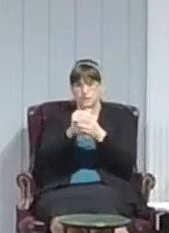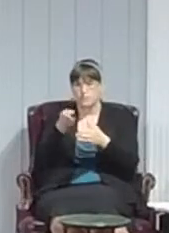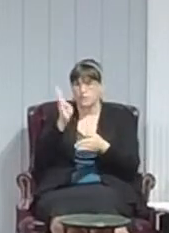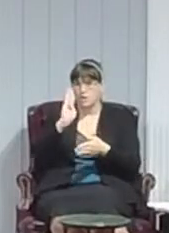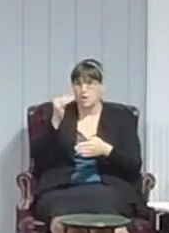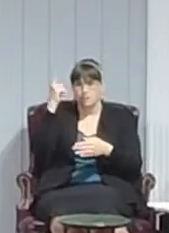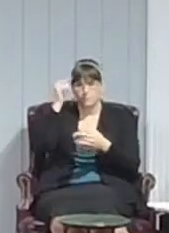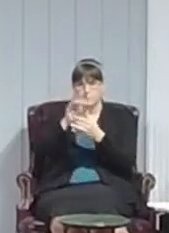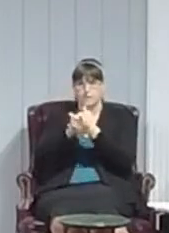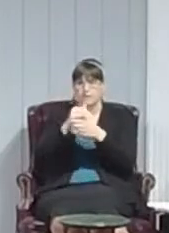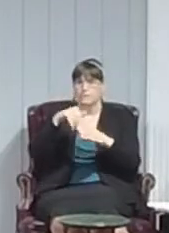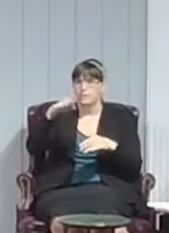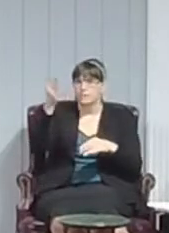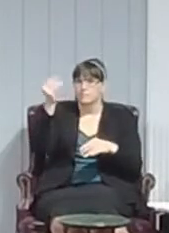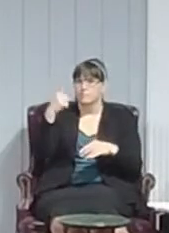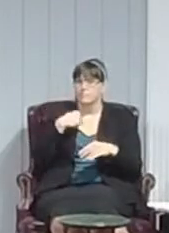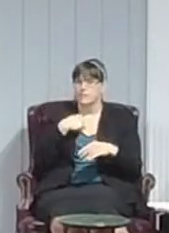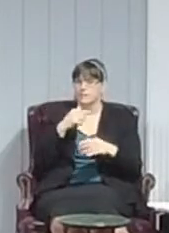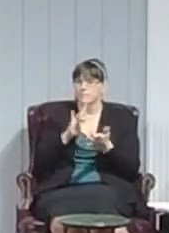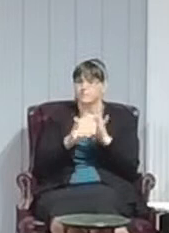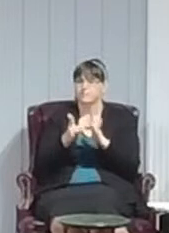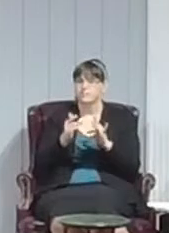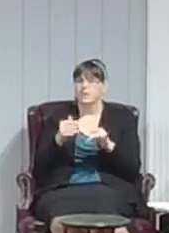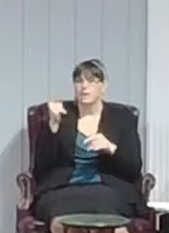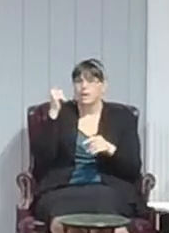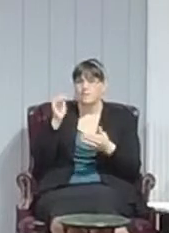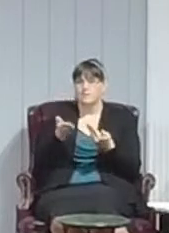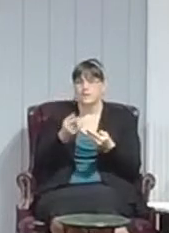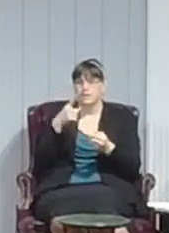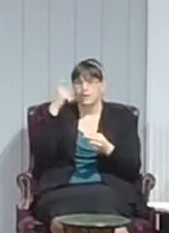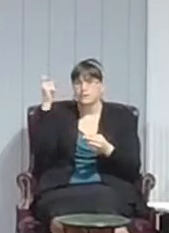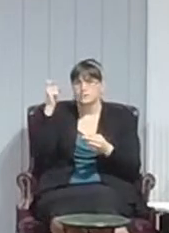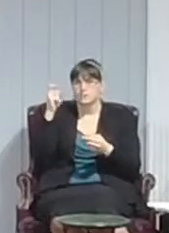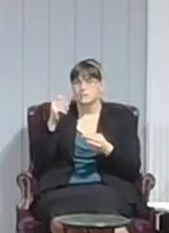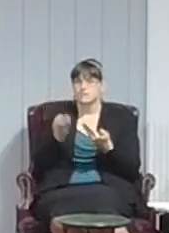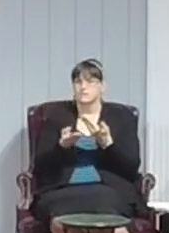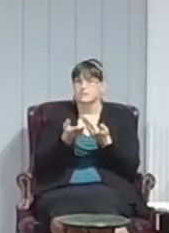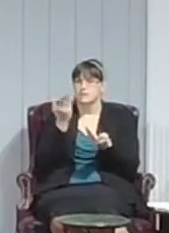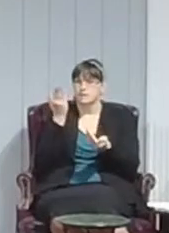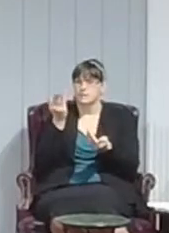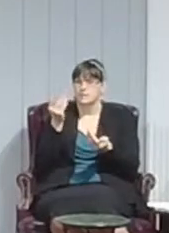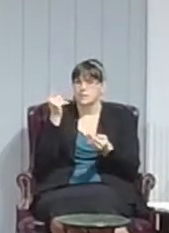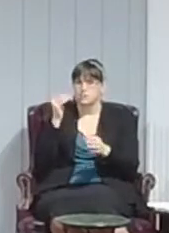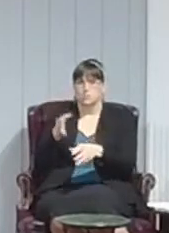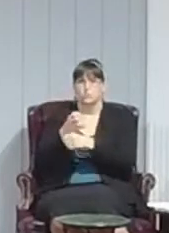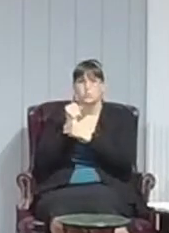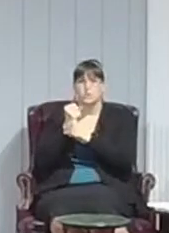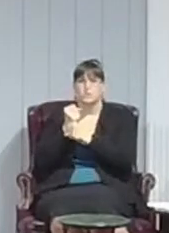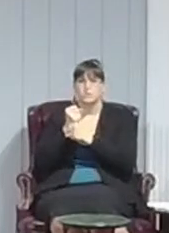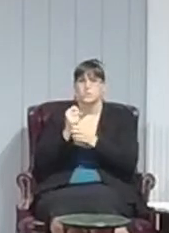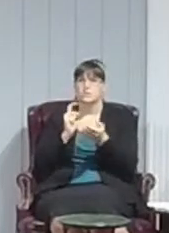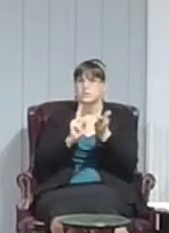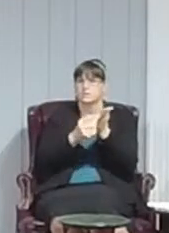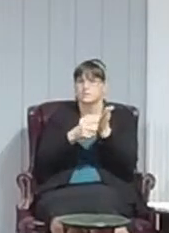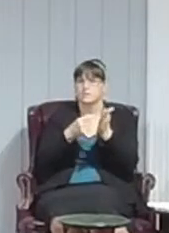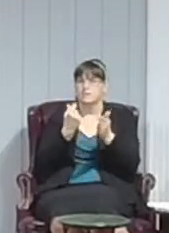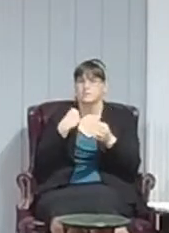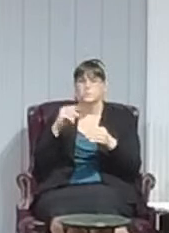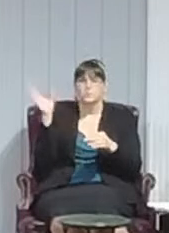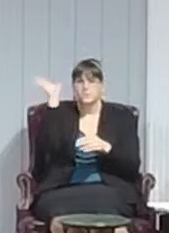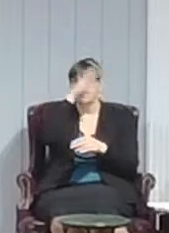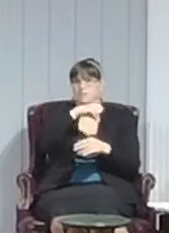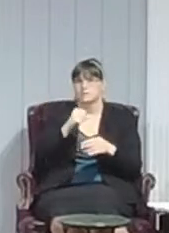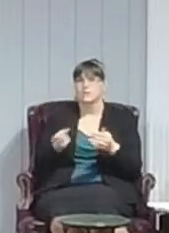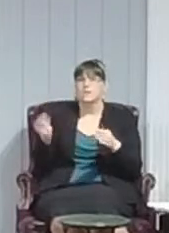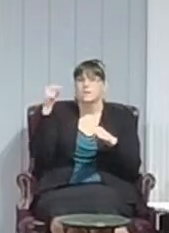get. And because it's simple and because it's easy to hold on to like that, I think sometimes we miss the depth